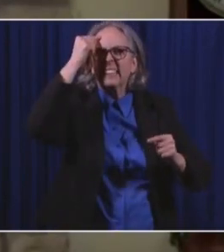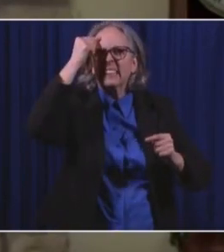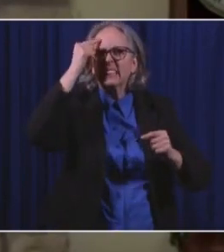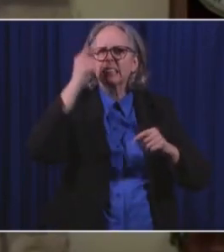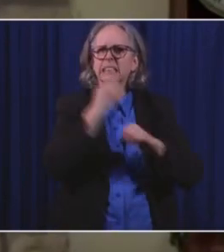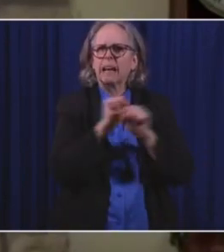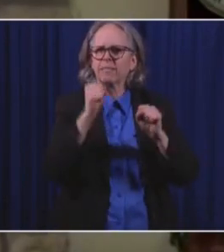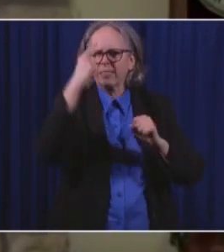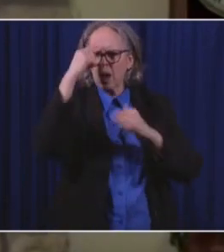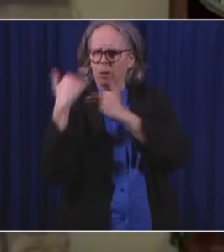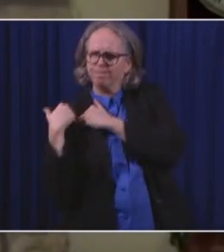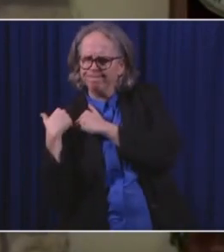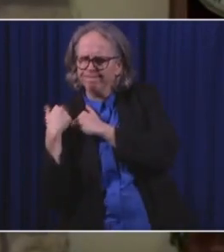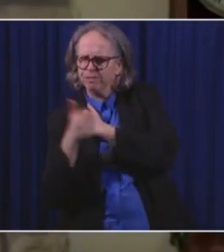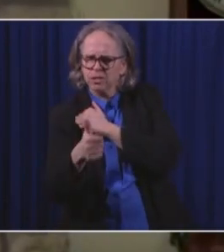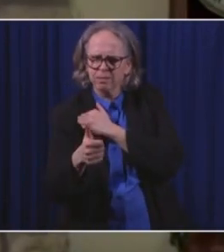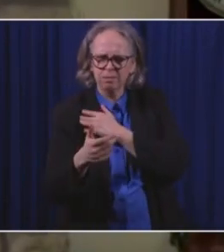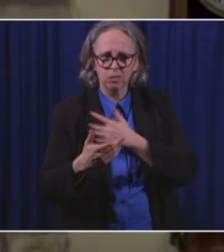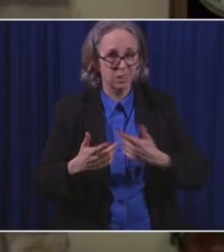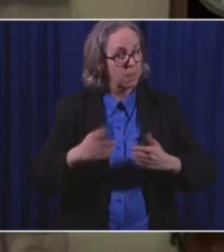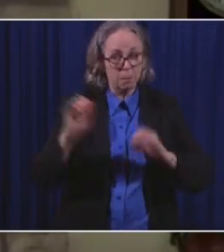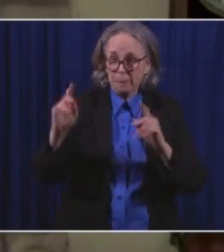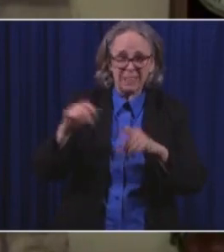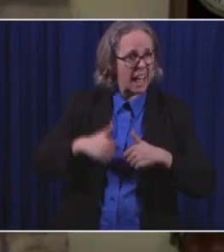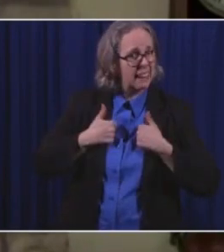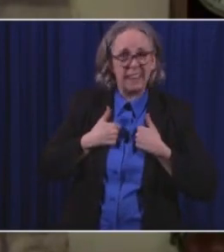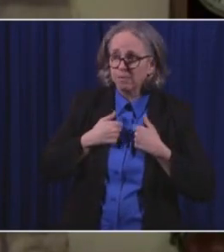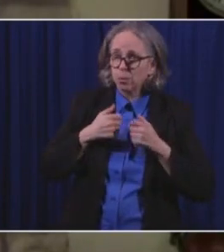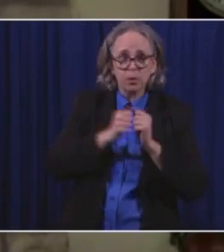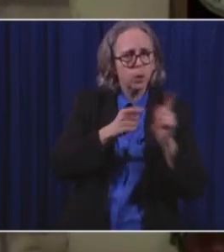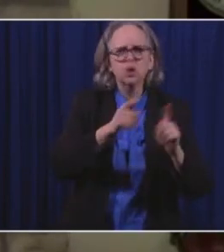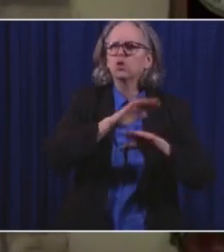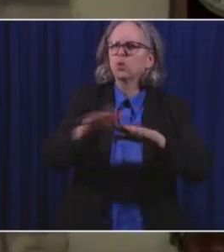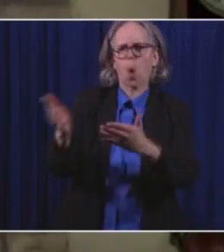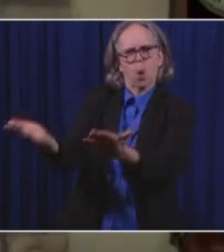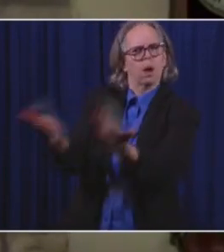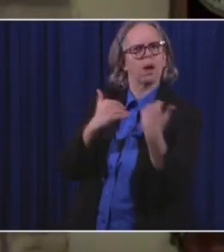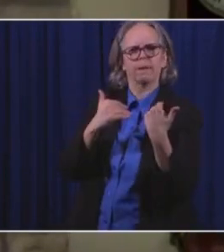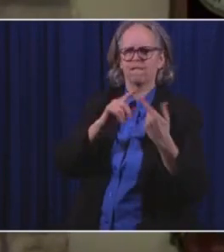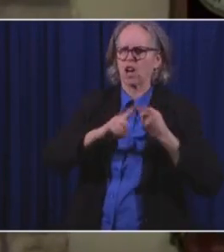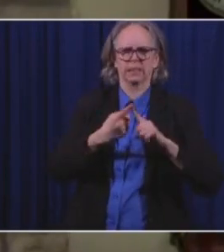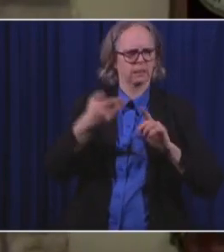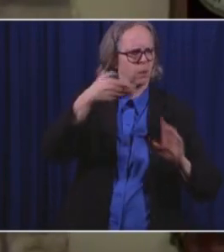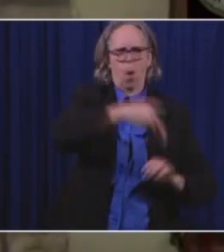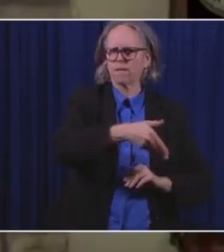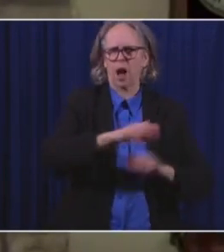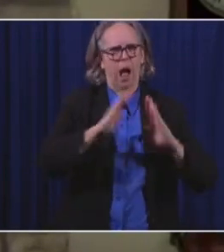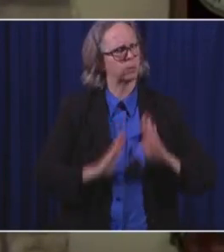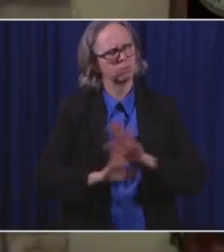spread of the virus or the risk of the spreading the virus. Let me now go to the Lieutenant Governor.